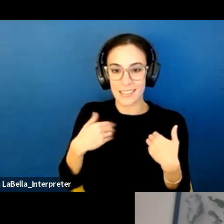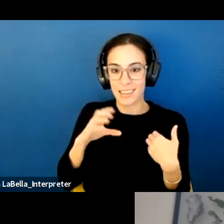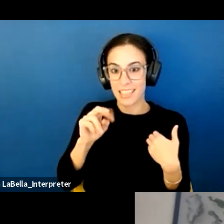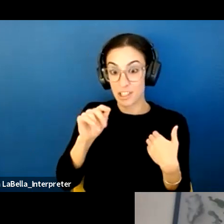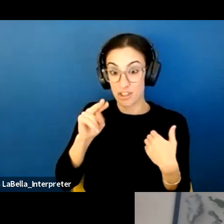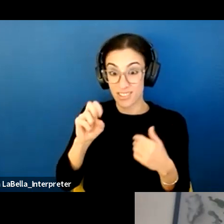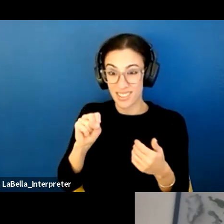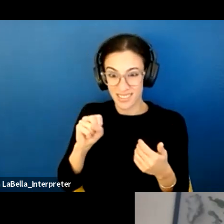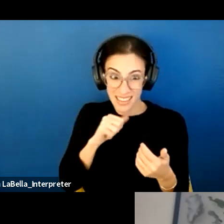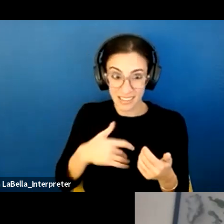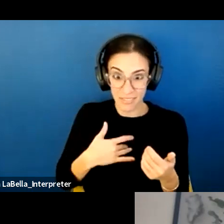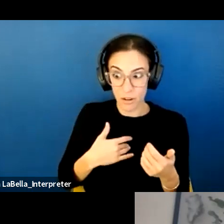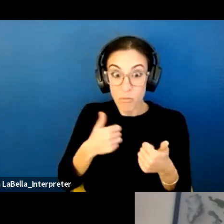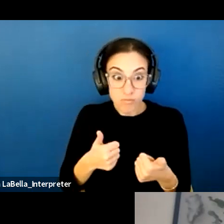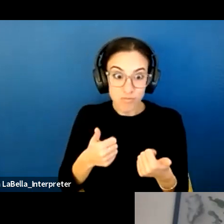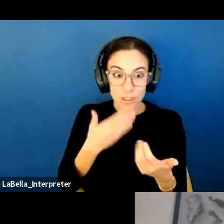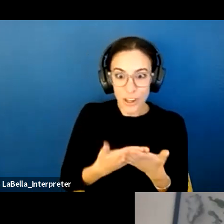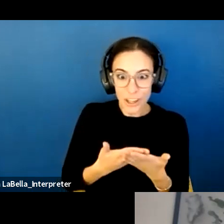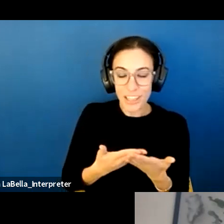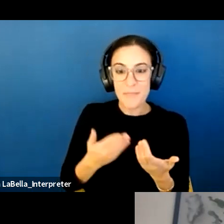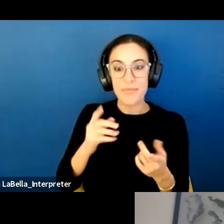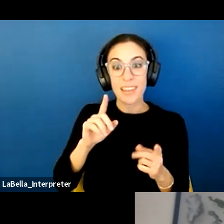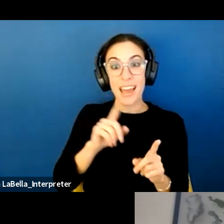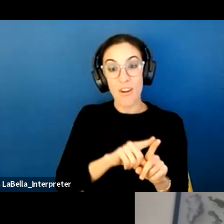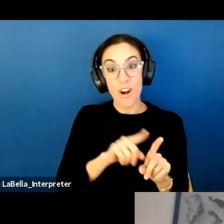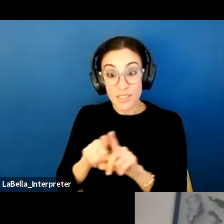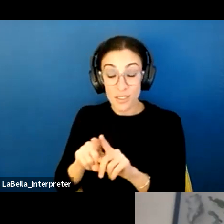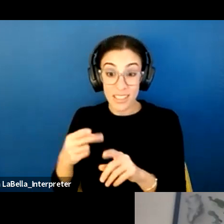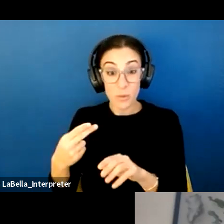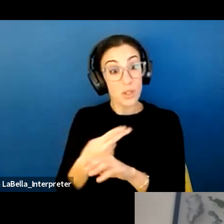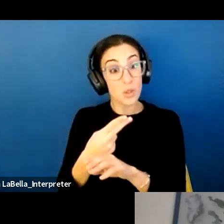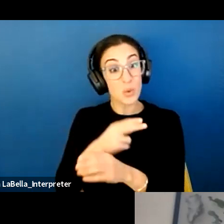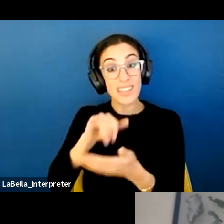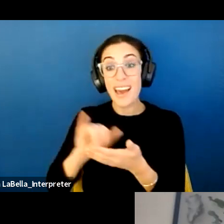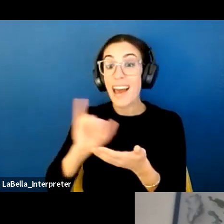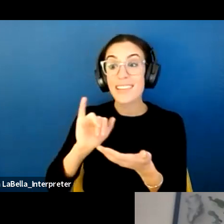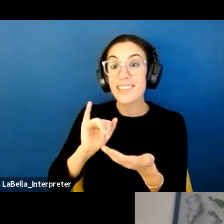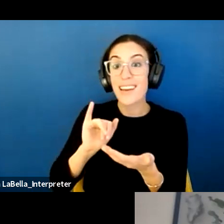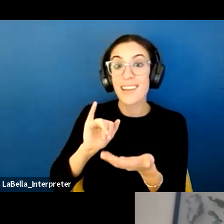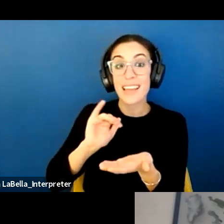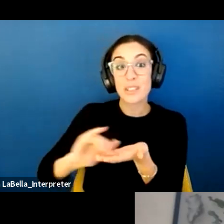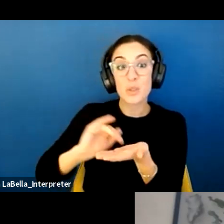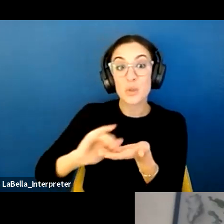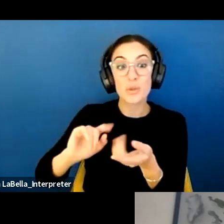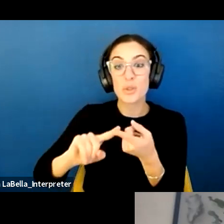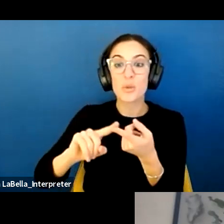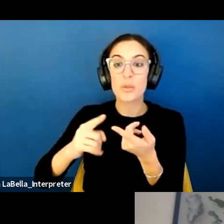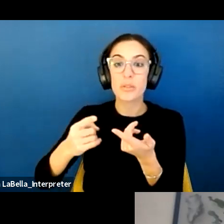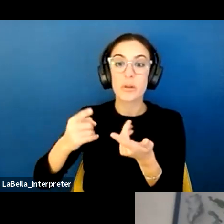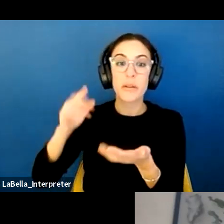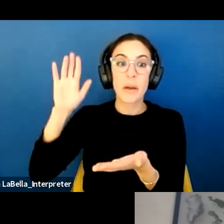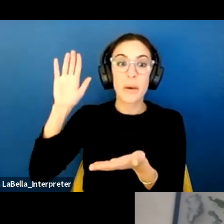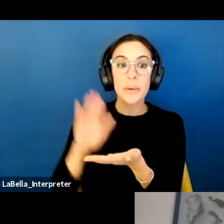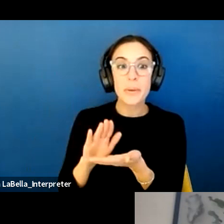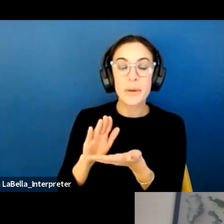put in the context of justifications for scaling back different kinds of precautions and opening